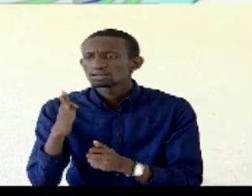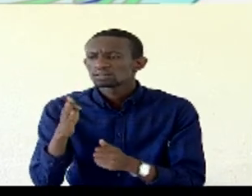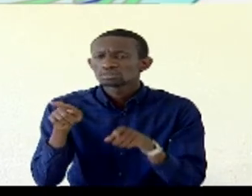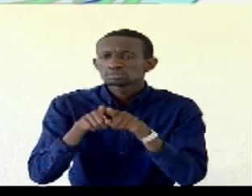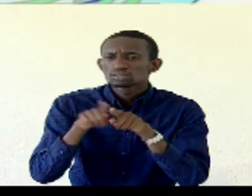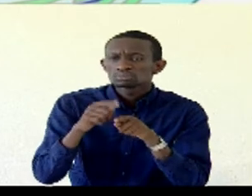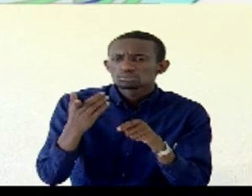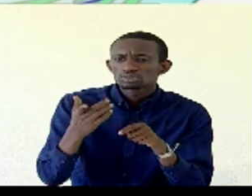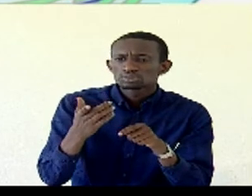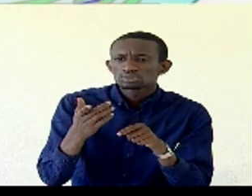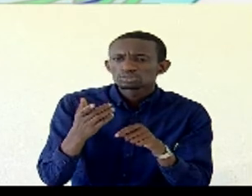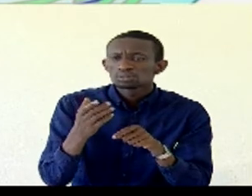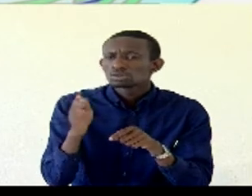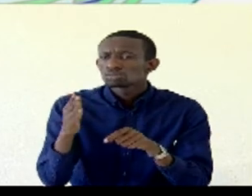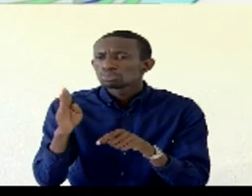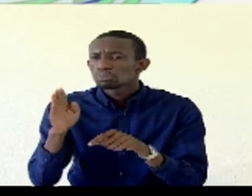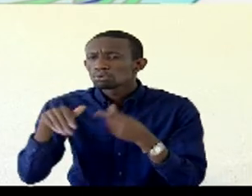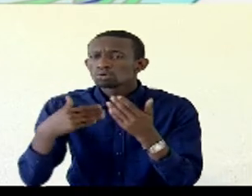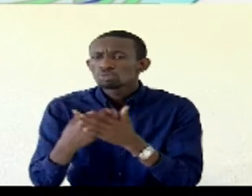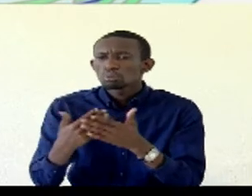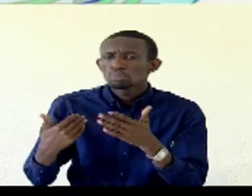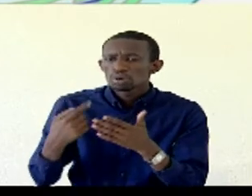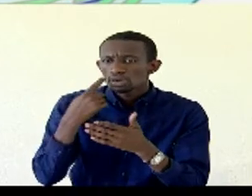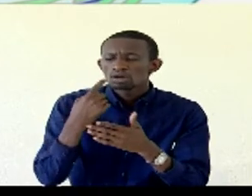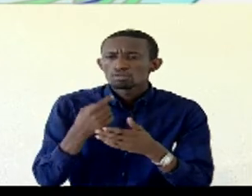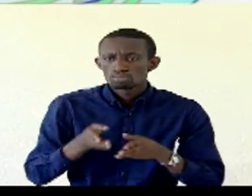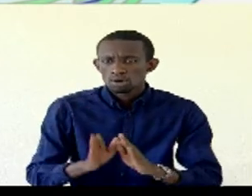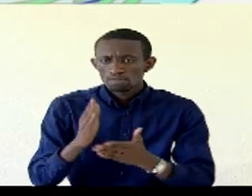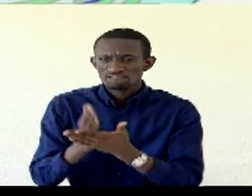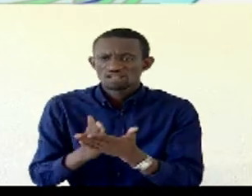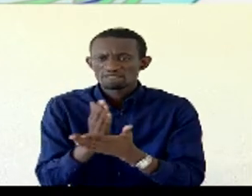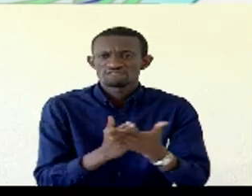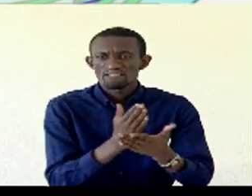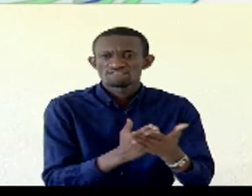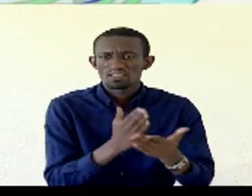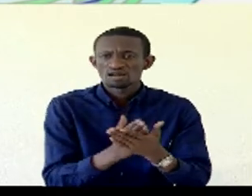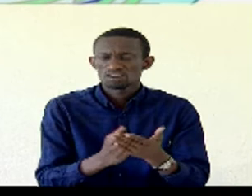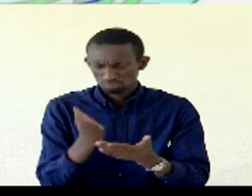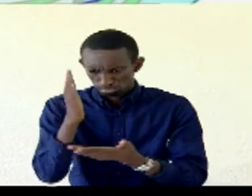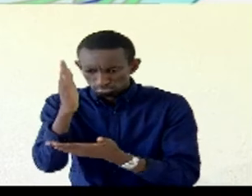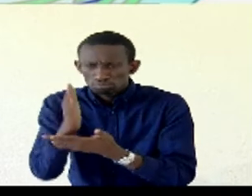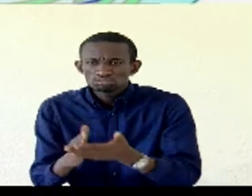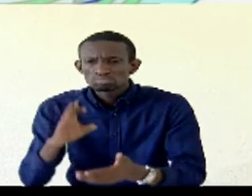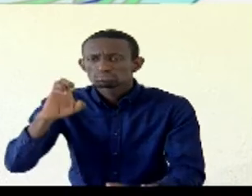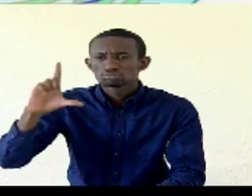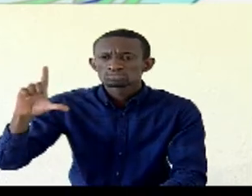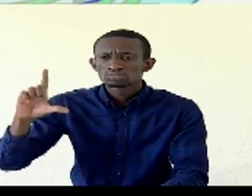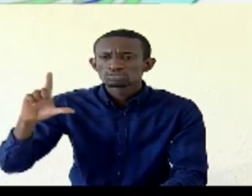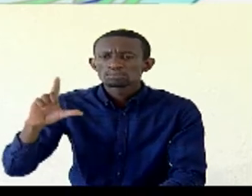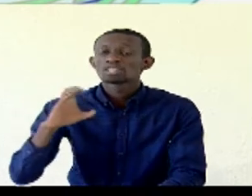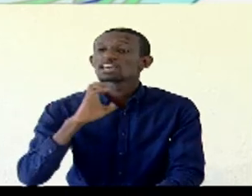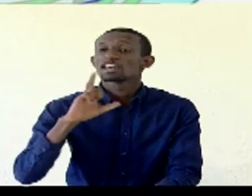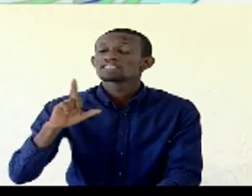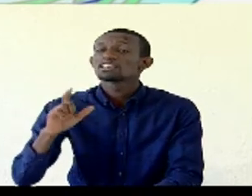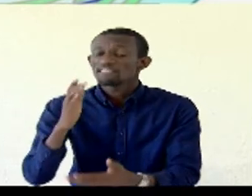Endoplasmic reticulum, are all these structures that we need to multiply so that when we actually divide our cell, each cell is going to have its own